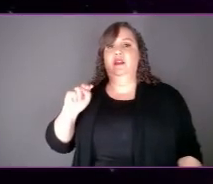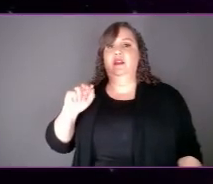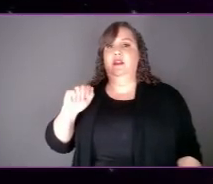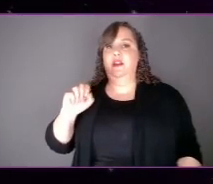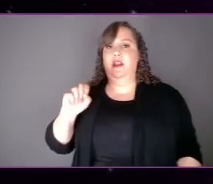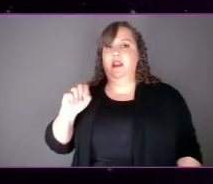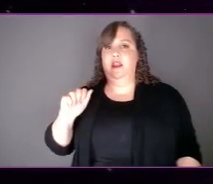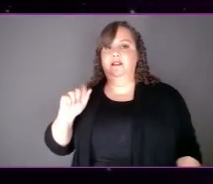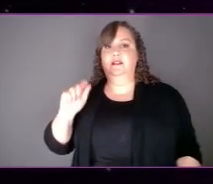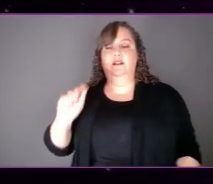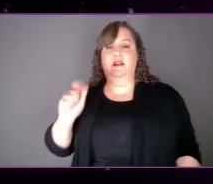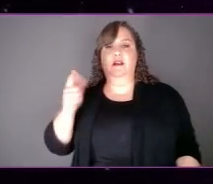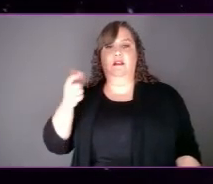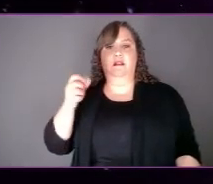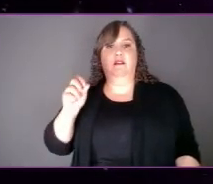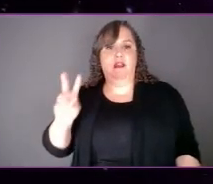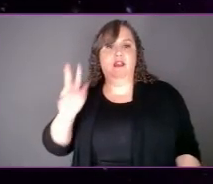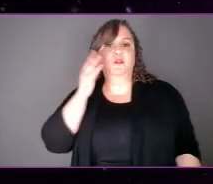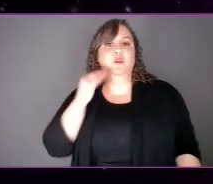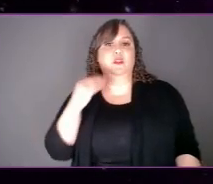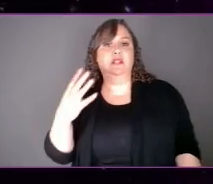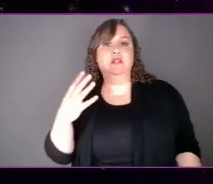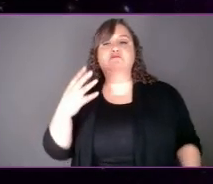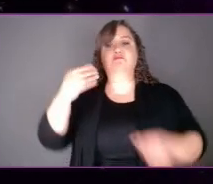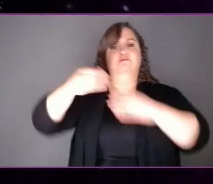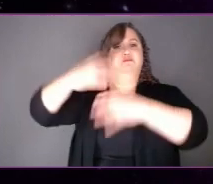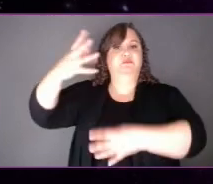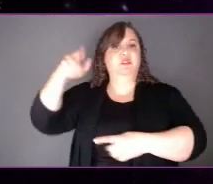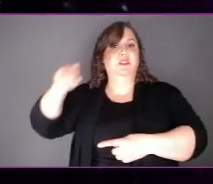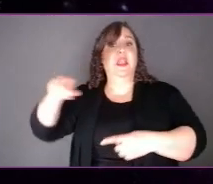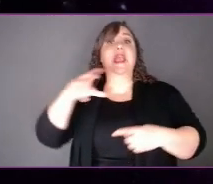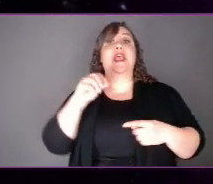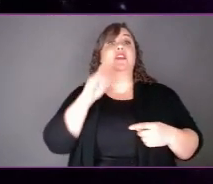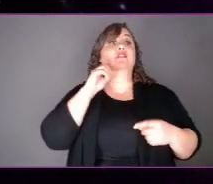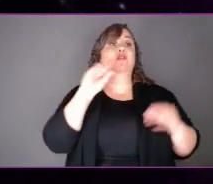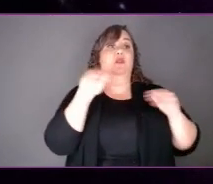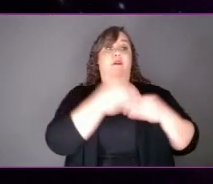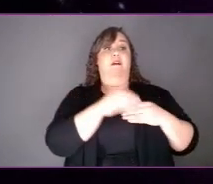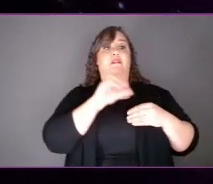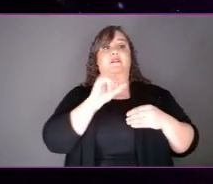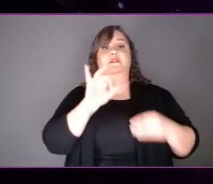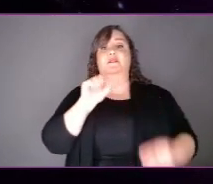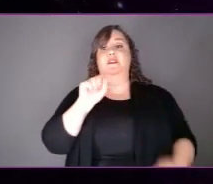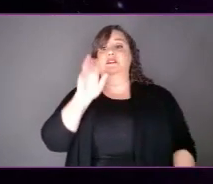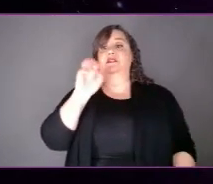for the Office of STEM Engagement Program, it is 16 years of age.